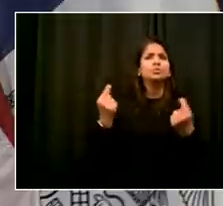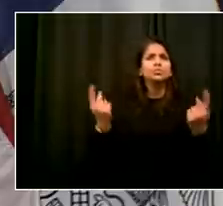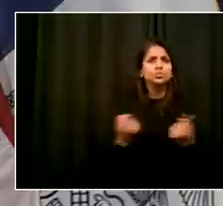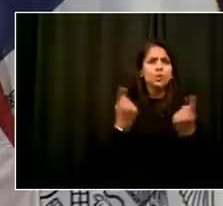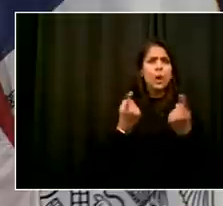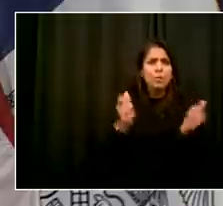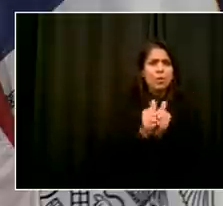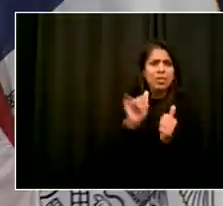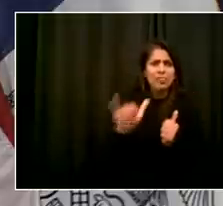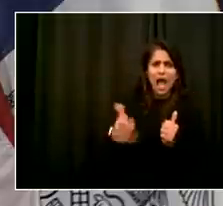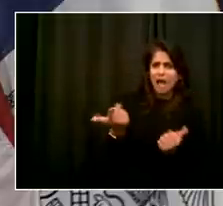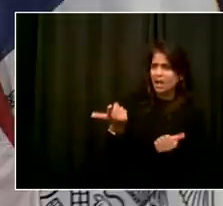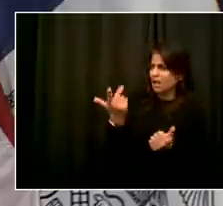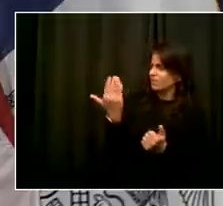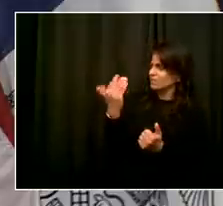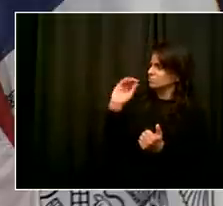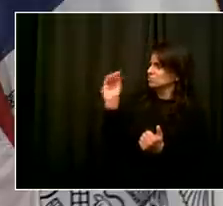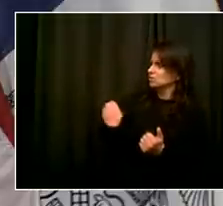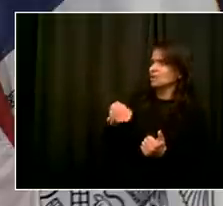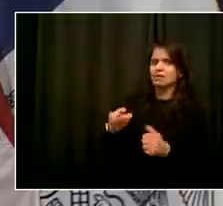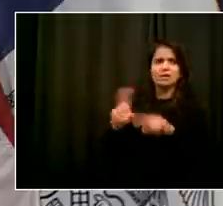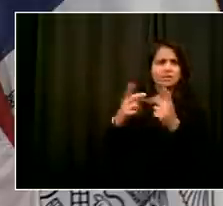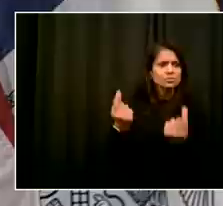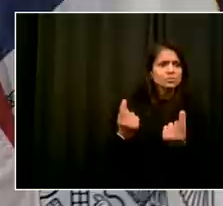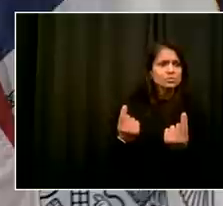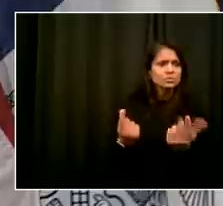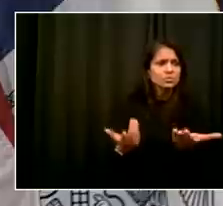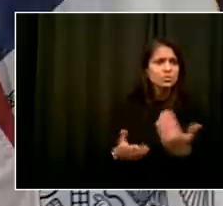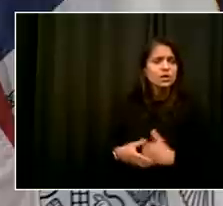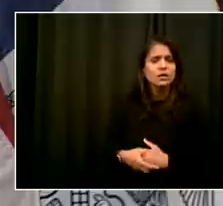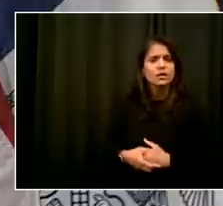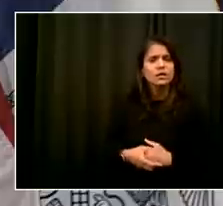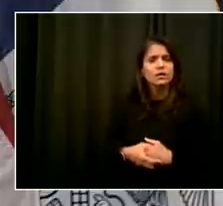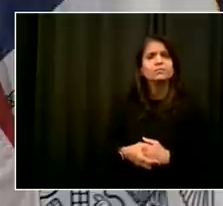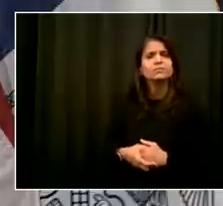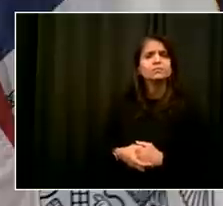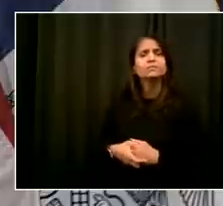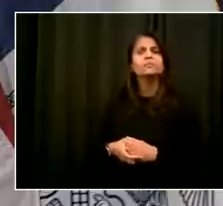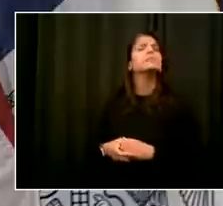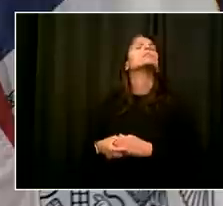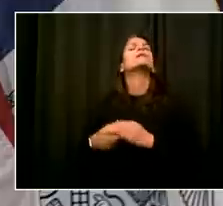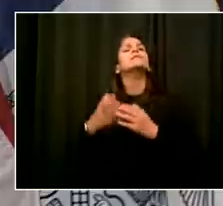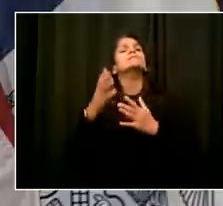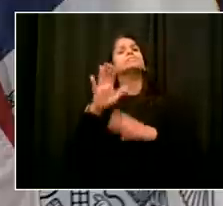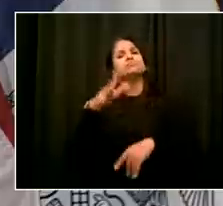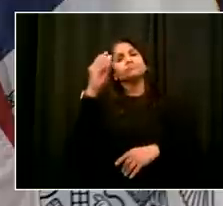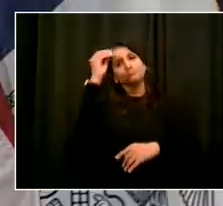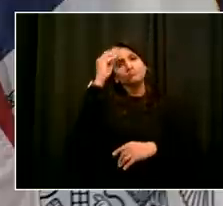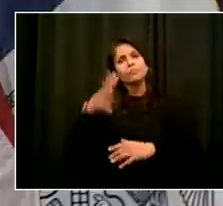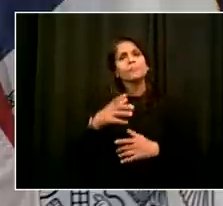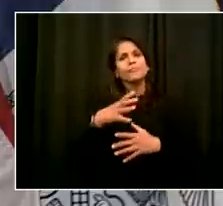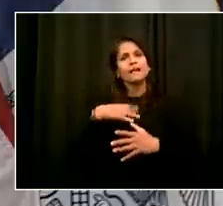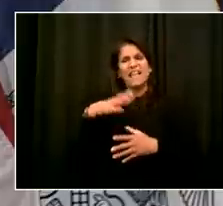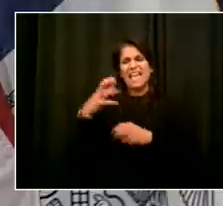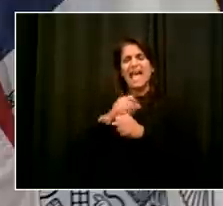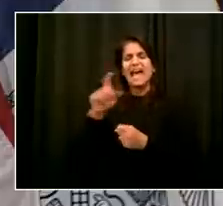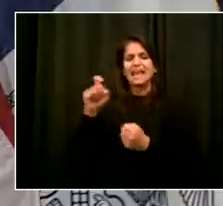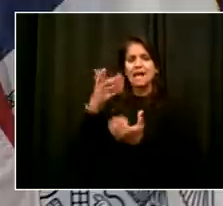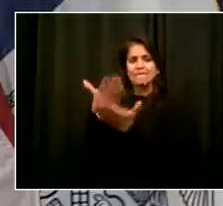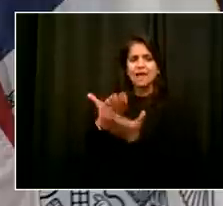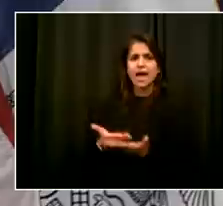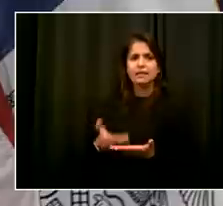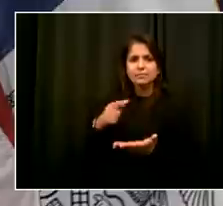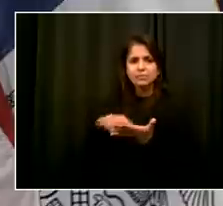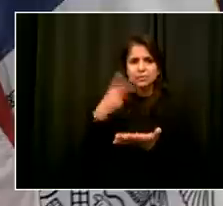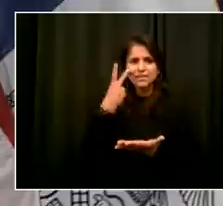want to be clear. I want to make sure I get the exact facts of what happened. But the broader point you're making is